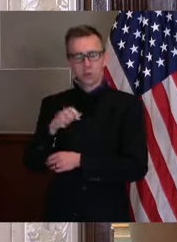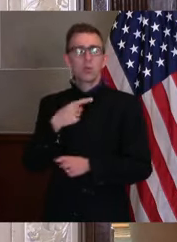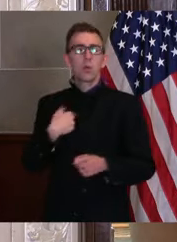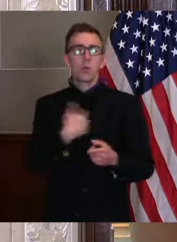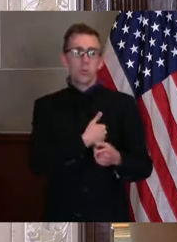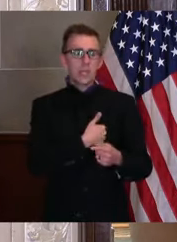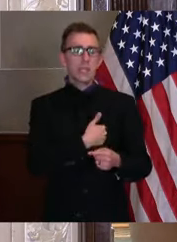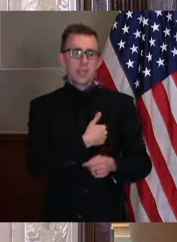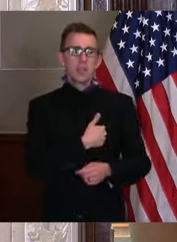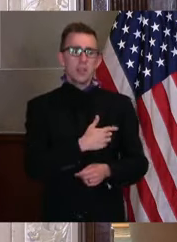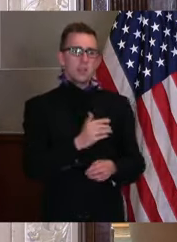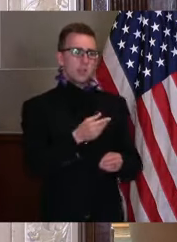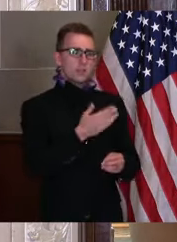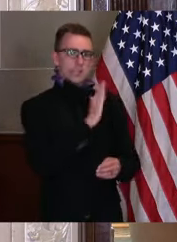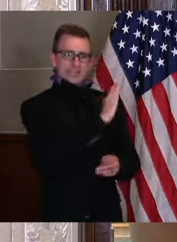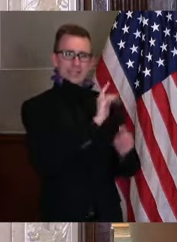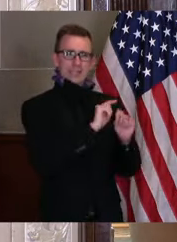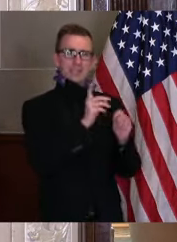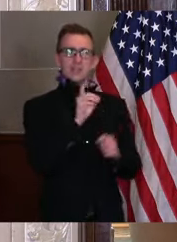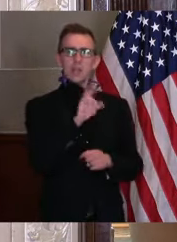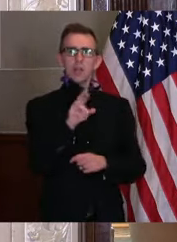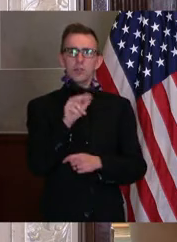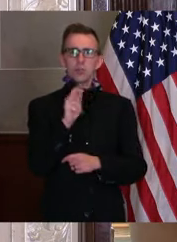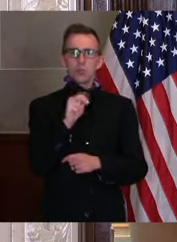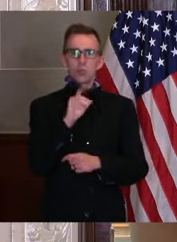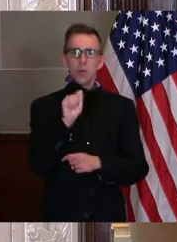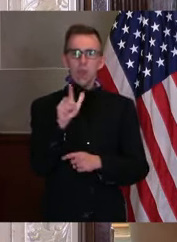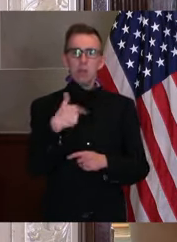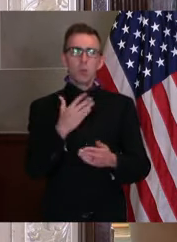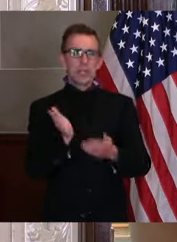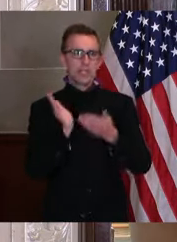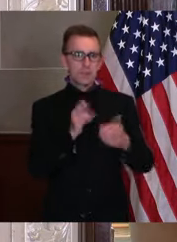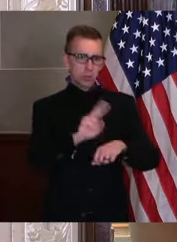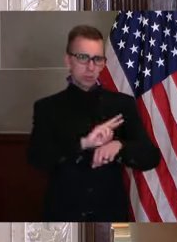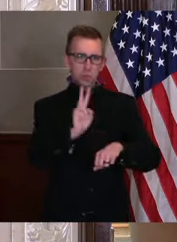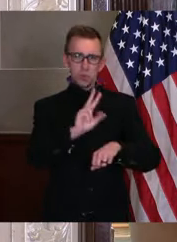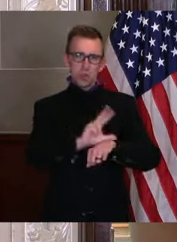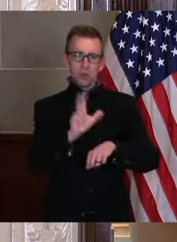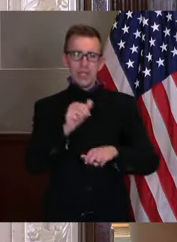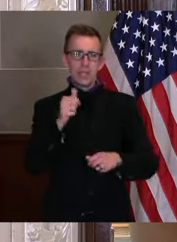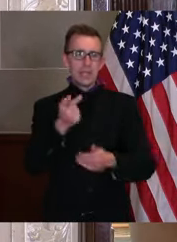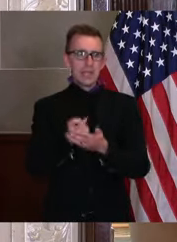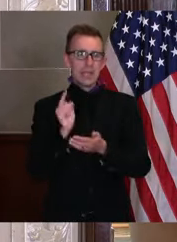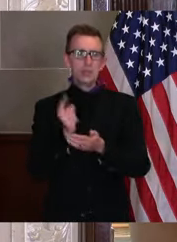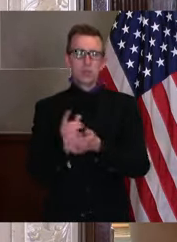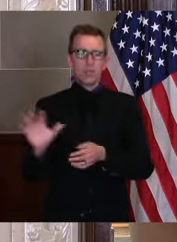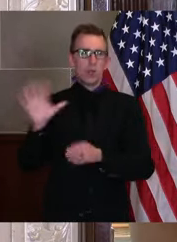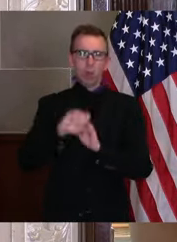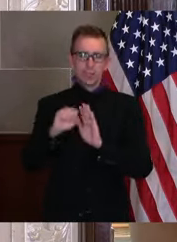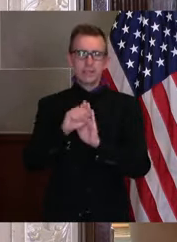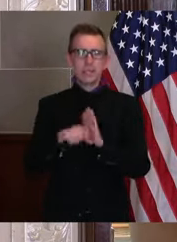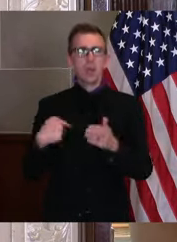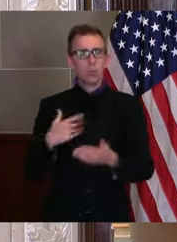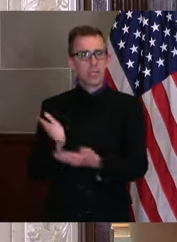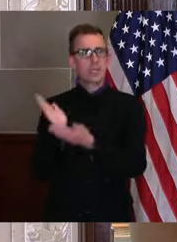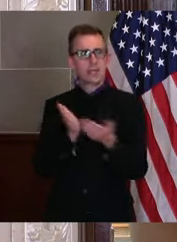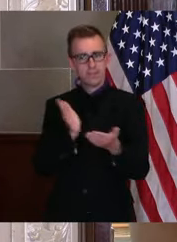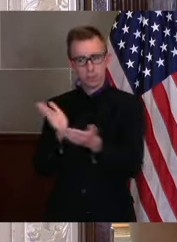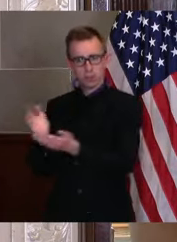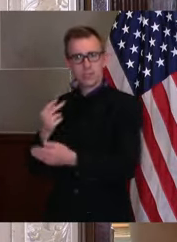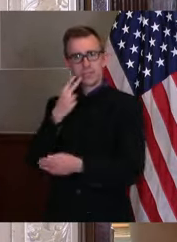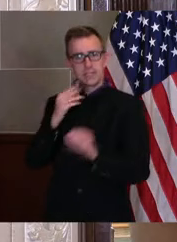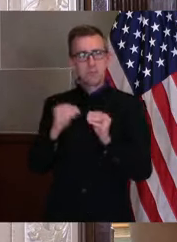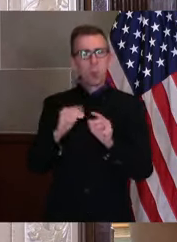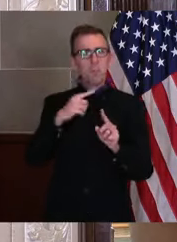Dr. Randalls and his team did, and the Highway Patrol did it, I think, 2 or 3 o'clock in the morning last week all over the state of Missouri, and we received the